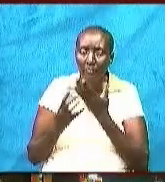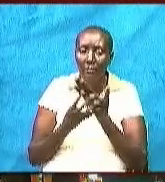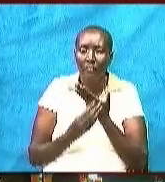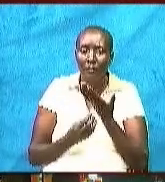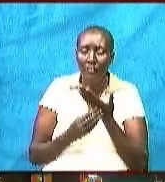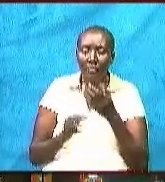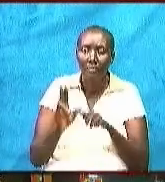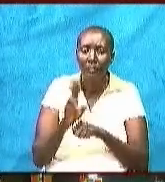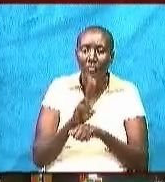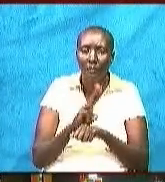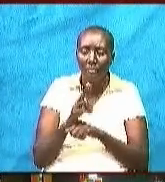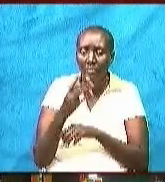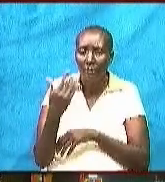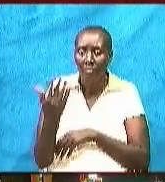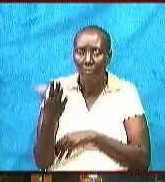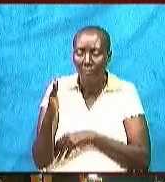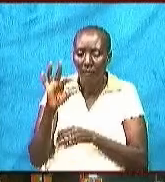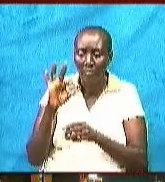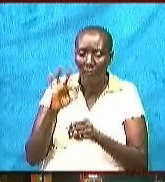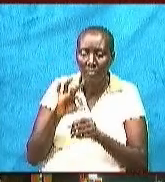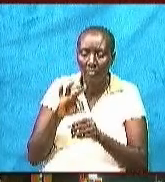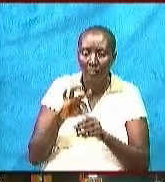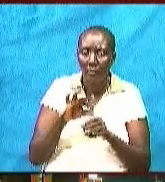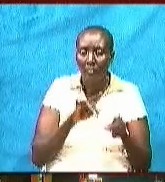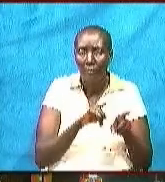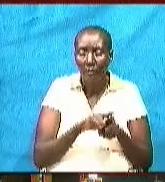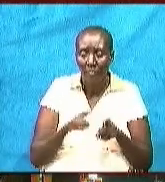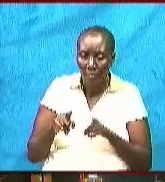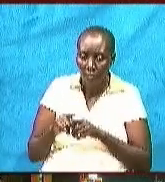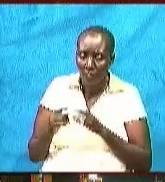papers, packets of rejected ballot papers,